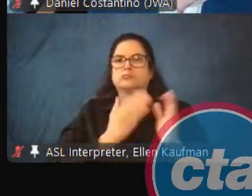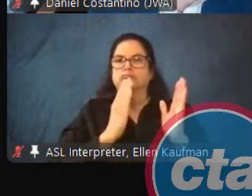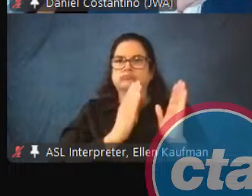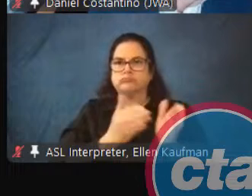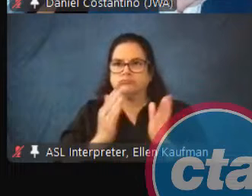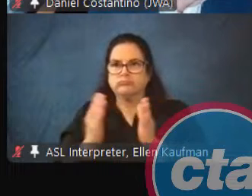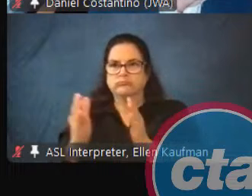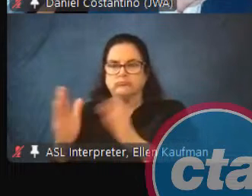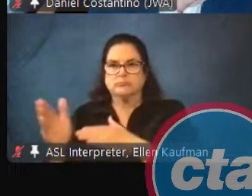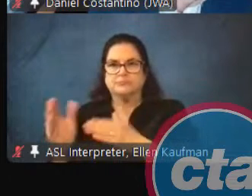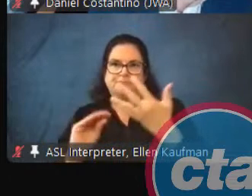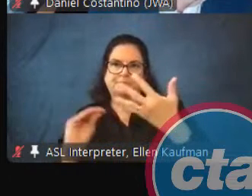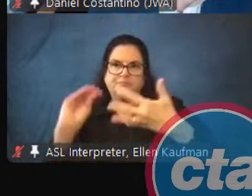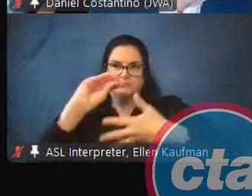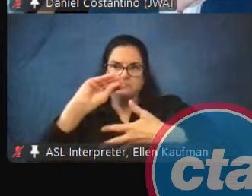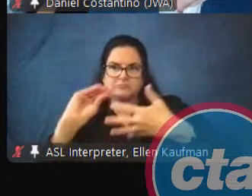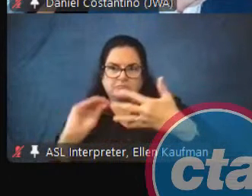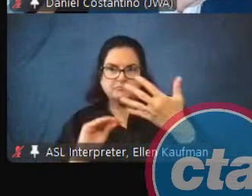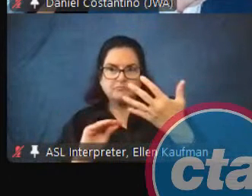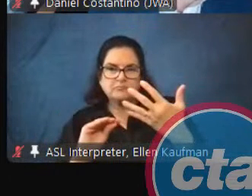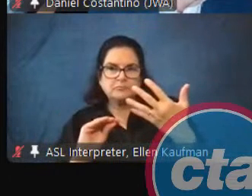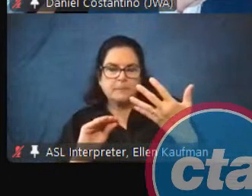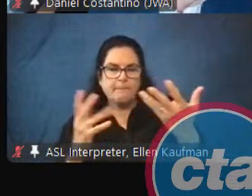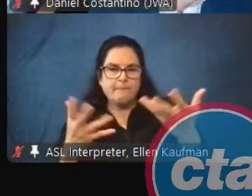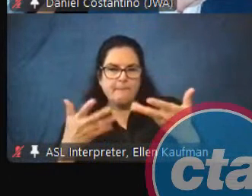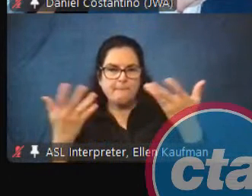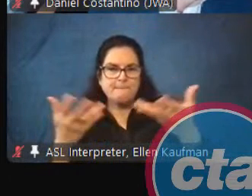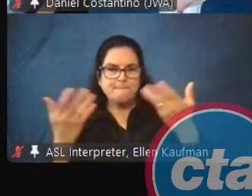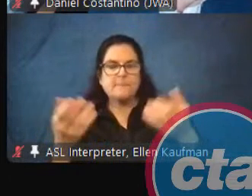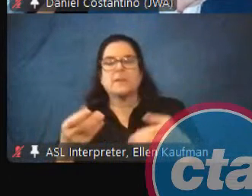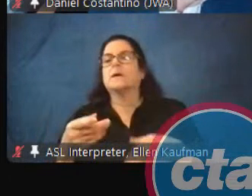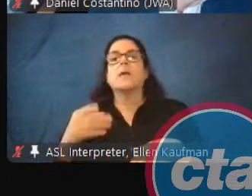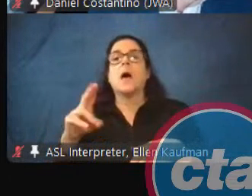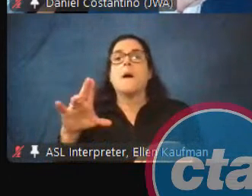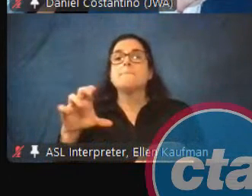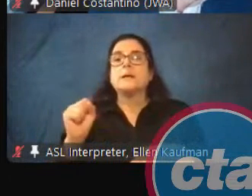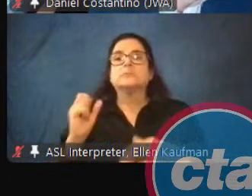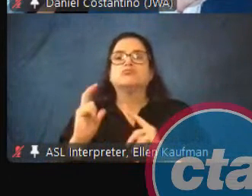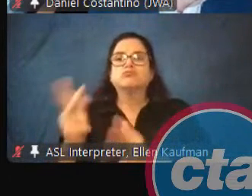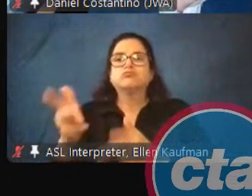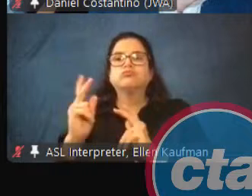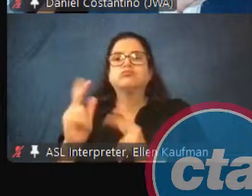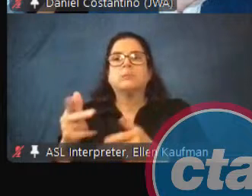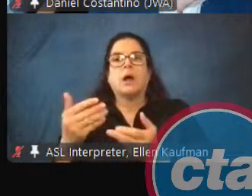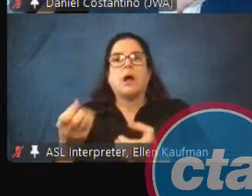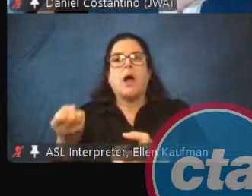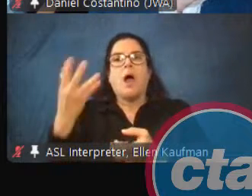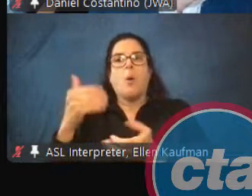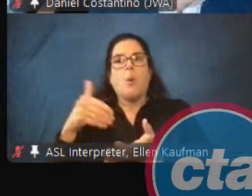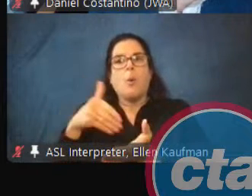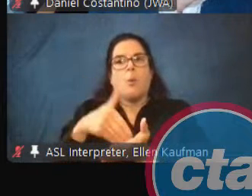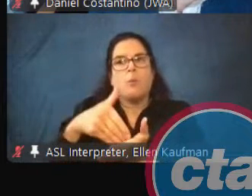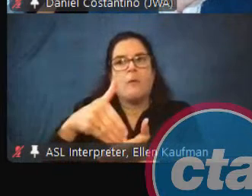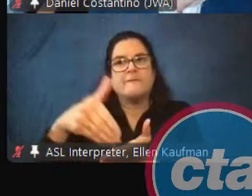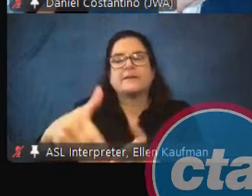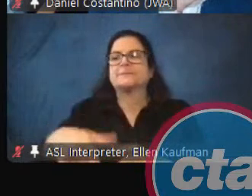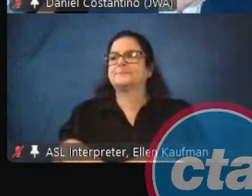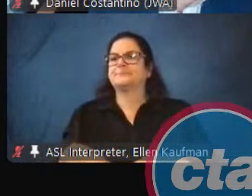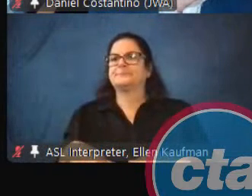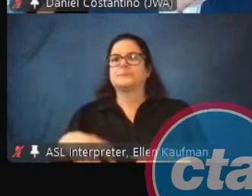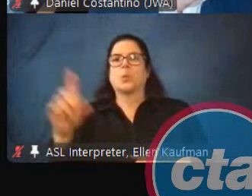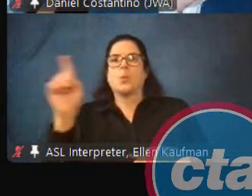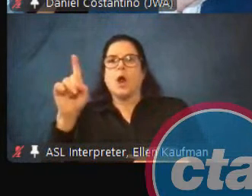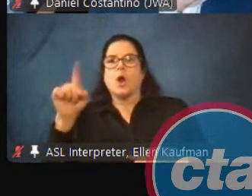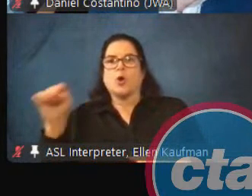determine the frequency and the network. And so how part of the conversation is how